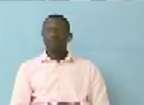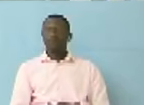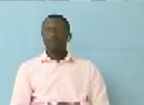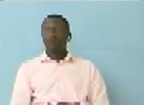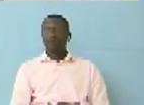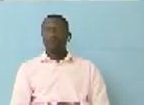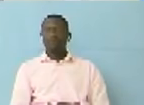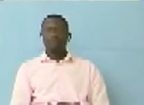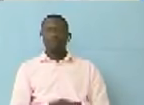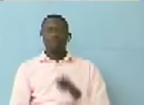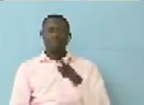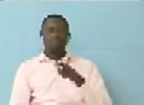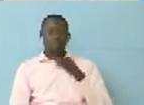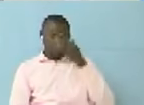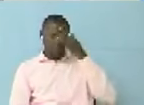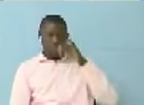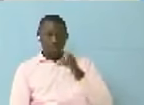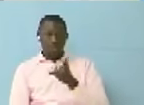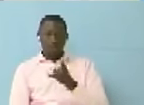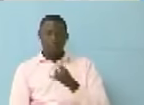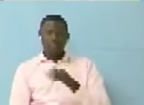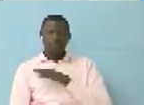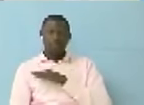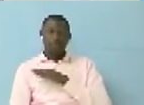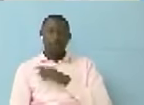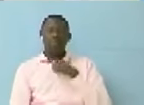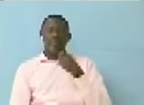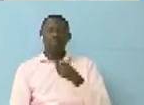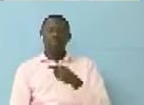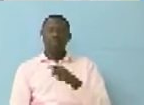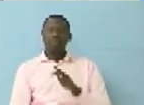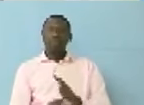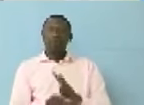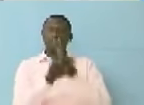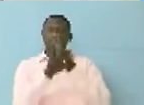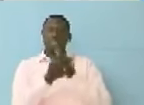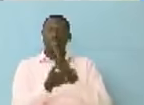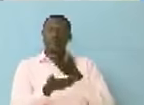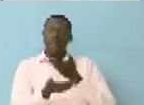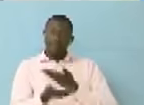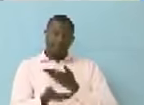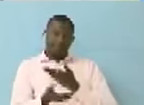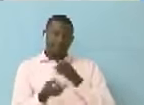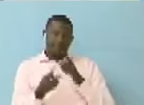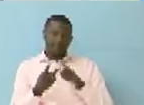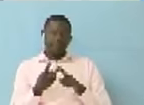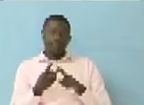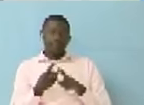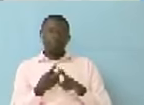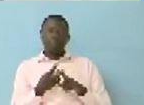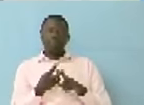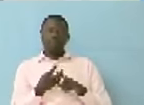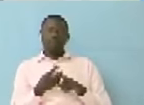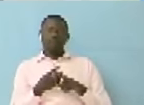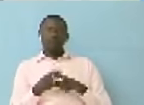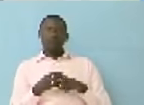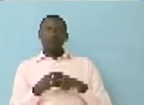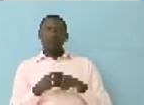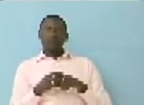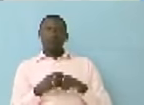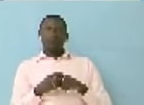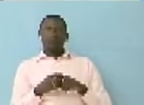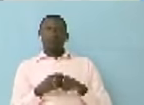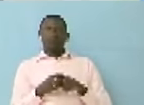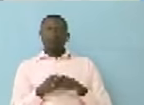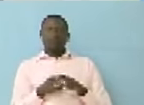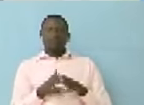Do you agree that also for it to be voluntary? Sonta ñi nela fa na puro kuma ka woni puro ake kuri mi alon ko a